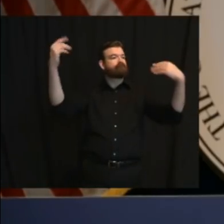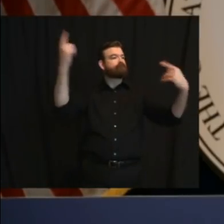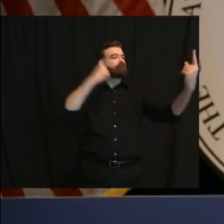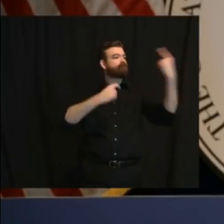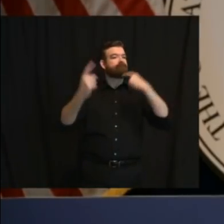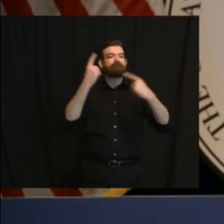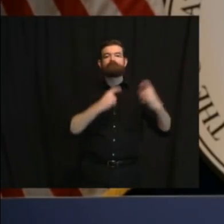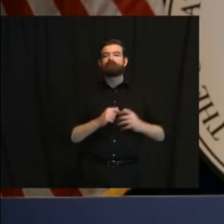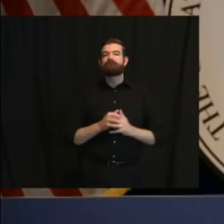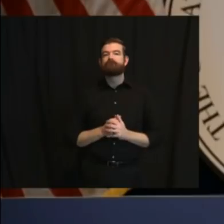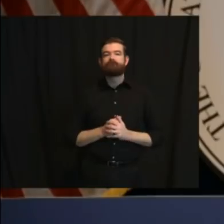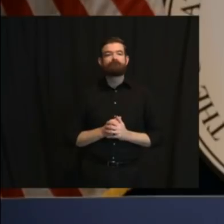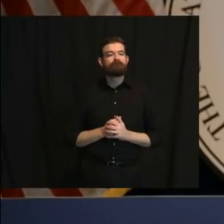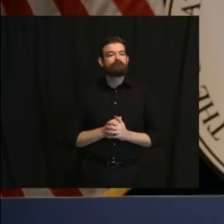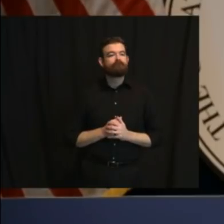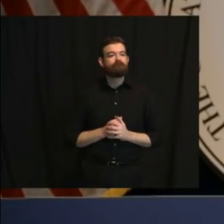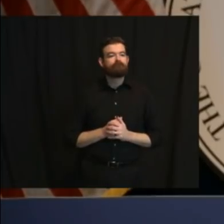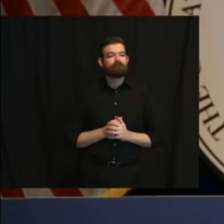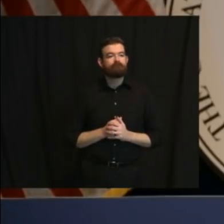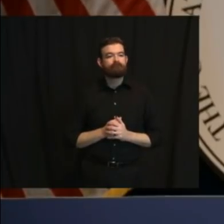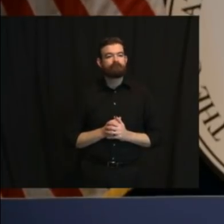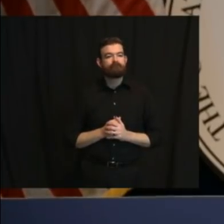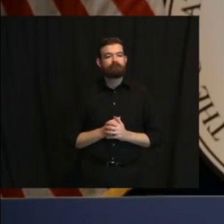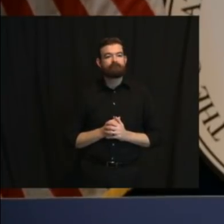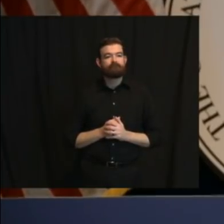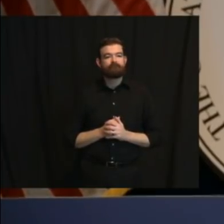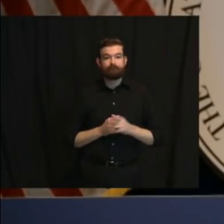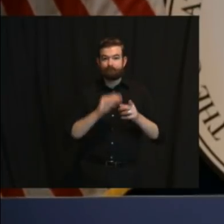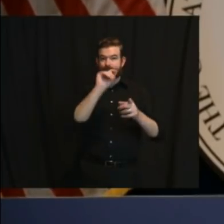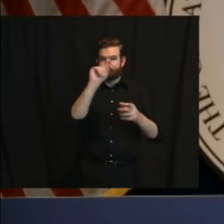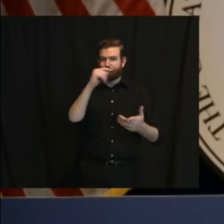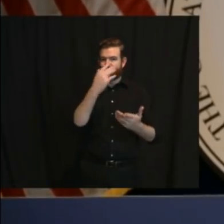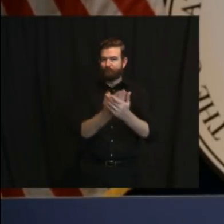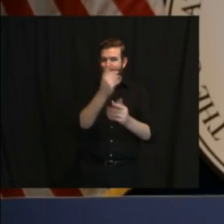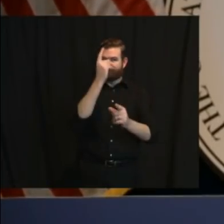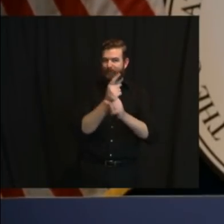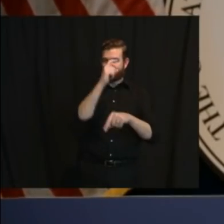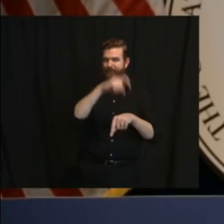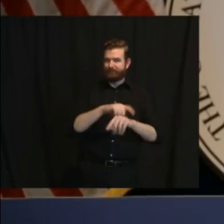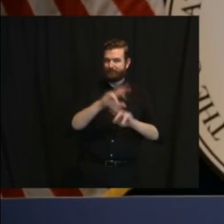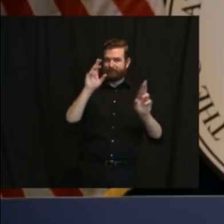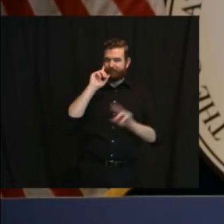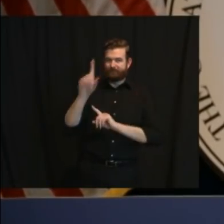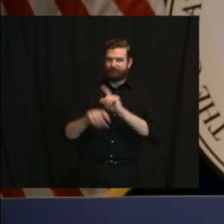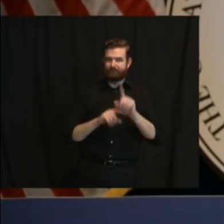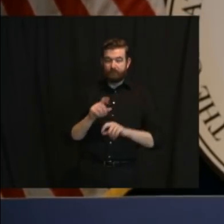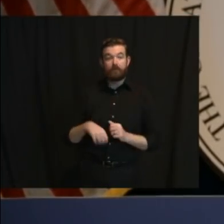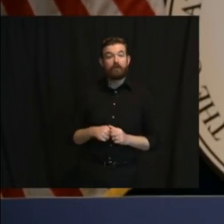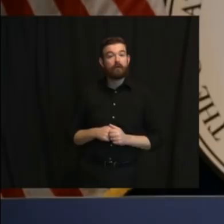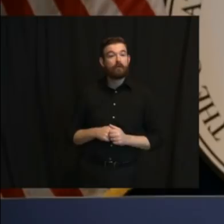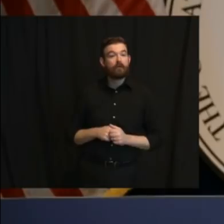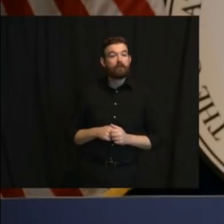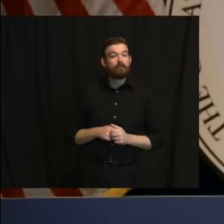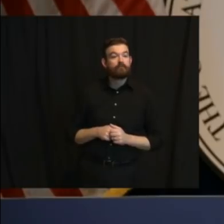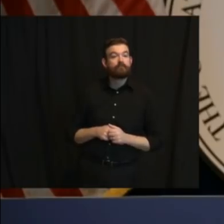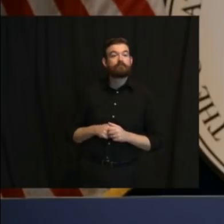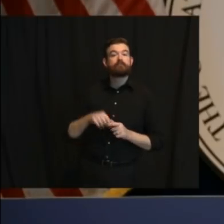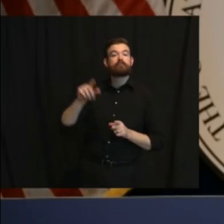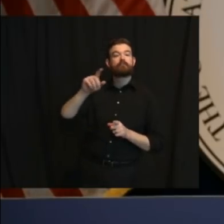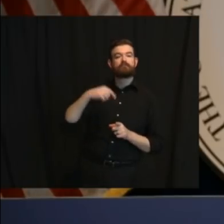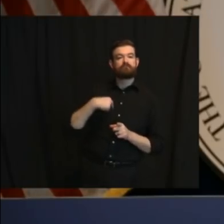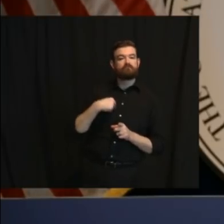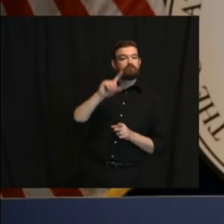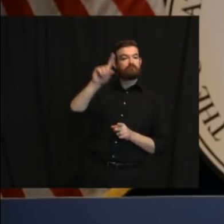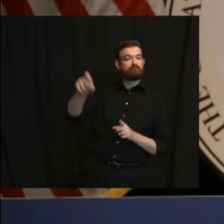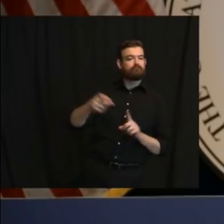just in time for this question from John Reitmeyer at MJ Spotlight. John says, some lawmakers say